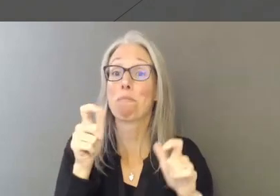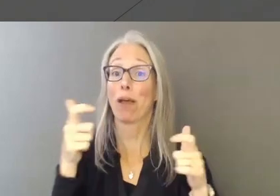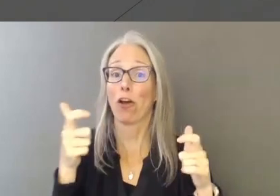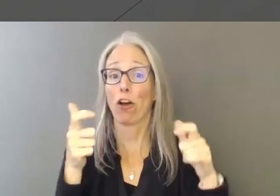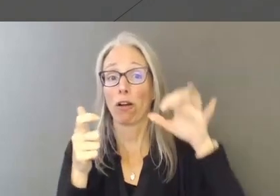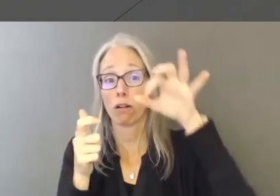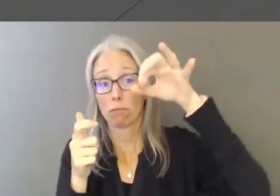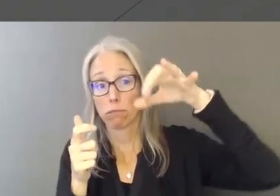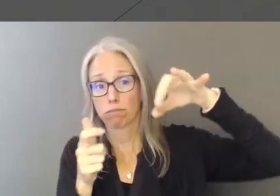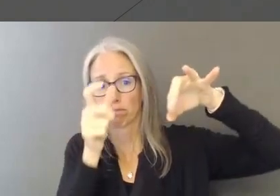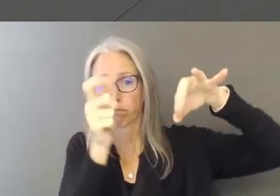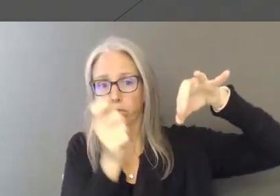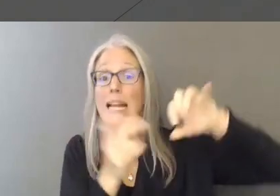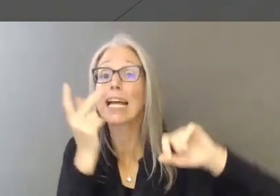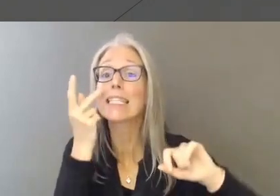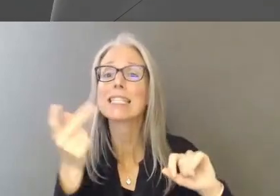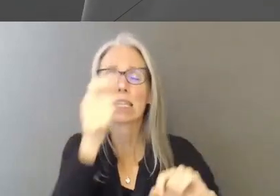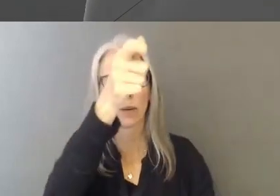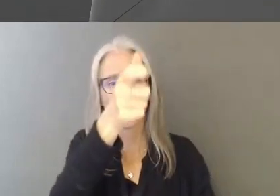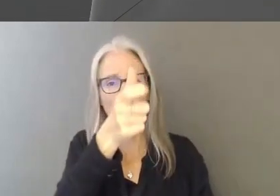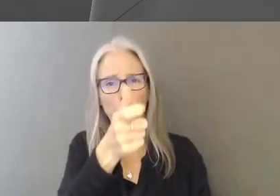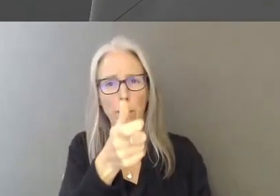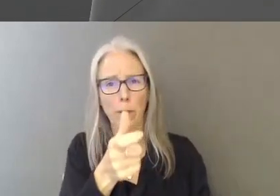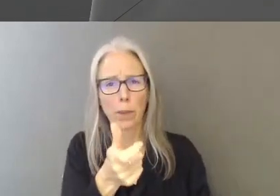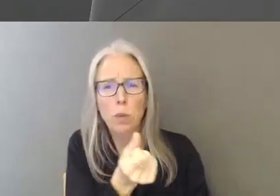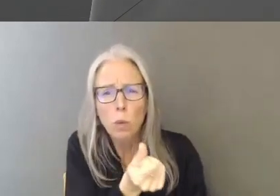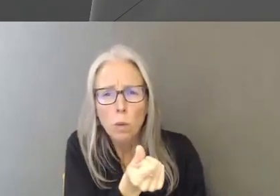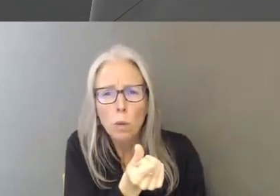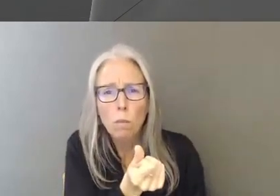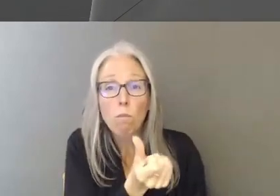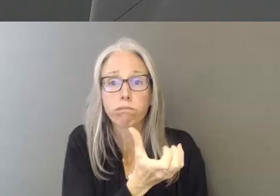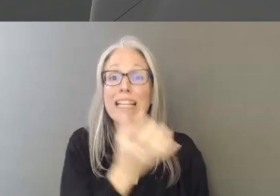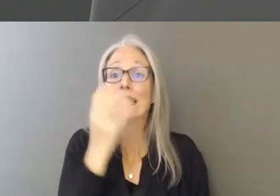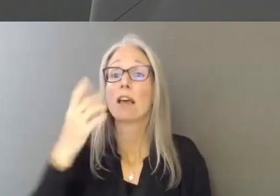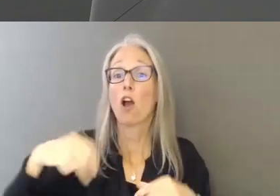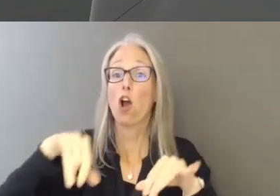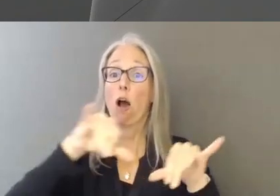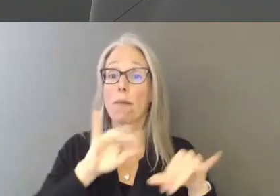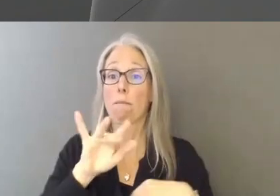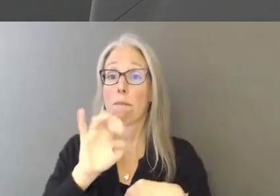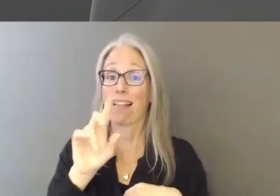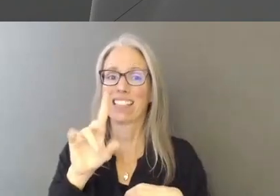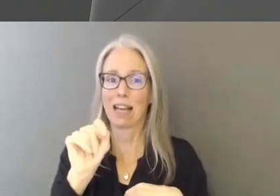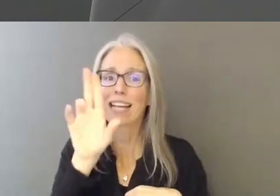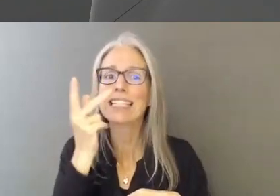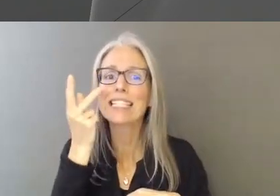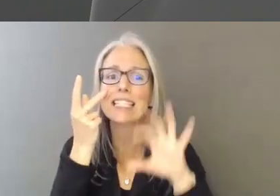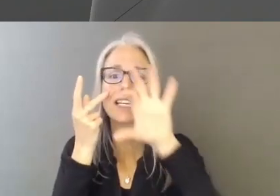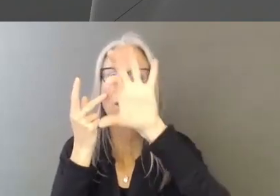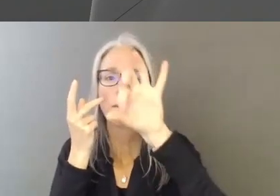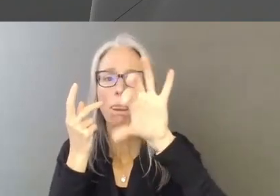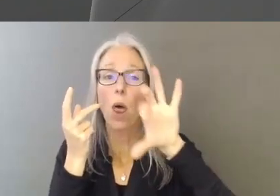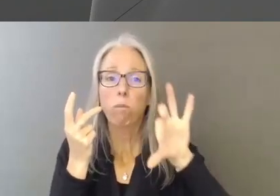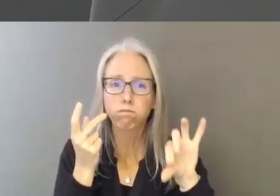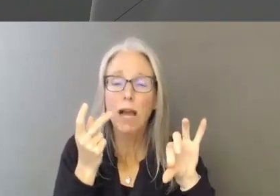is kind of denoted here. So you see, this common bile duct, you see a stricture right here, and then you also